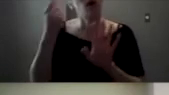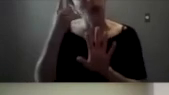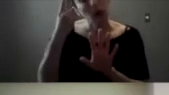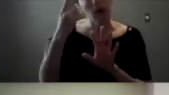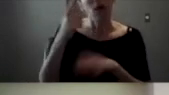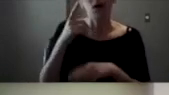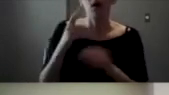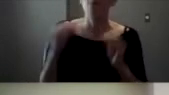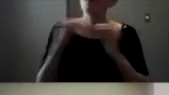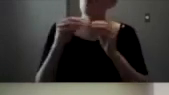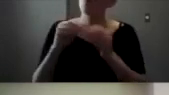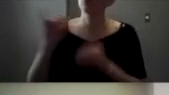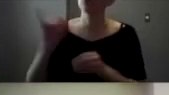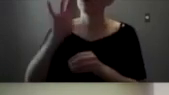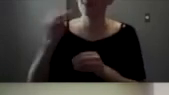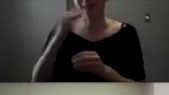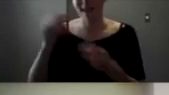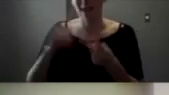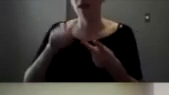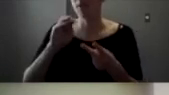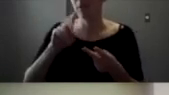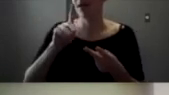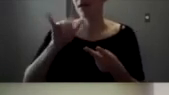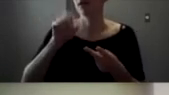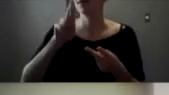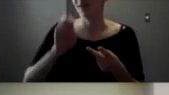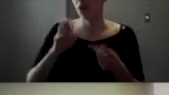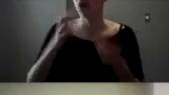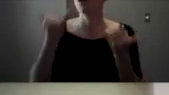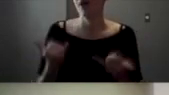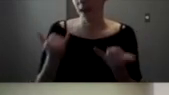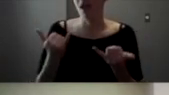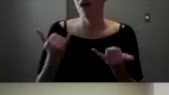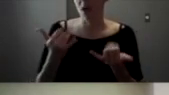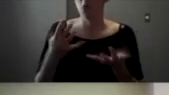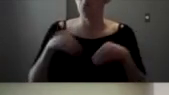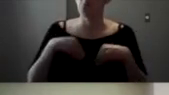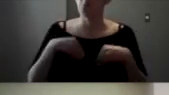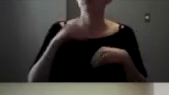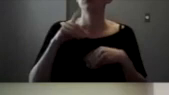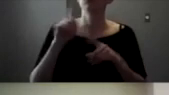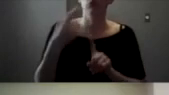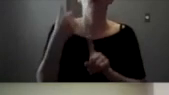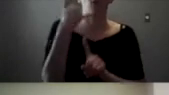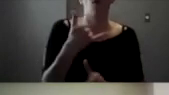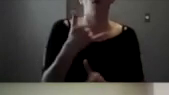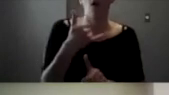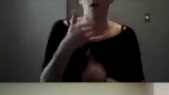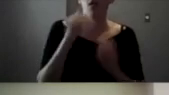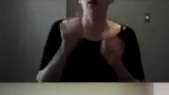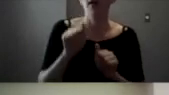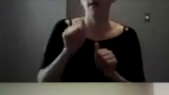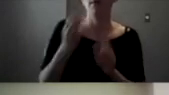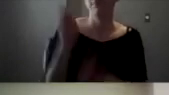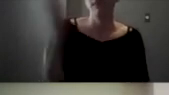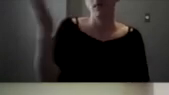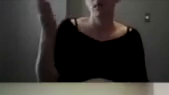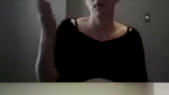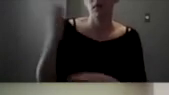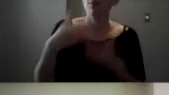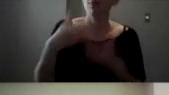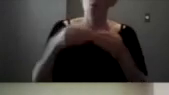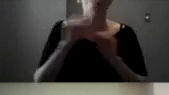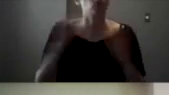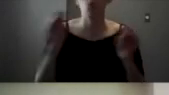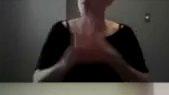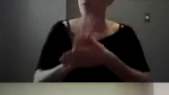including Medicare, that actually will accept strictly a phone call as a billable visit rather than